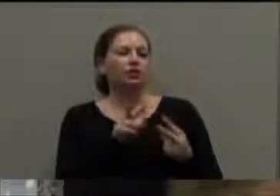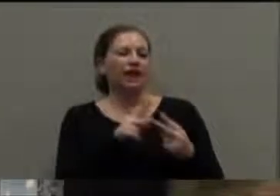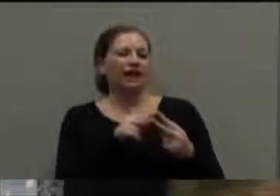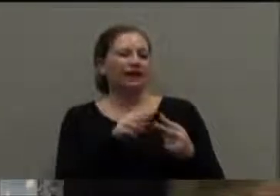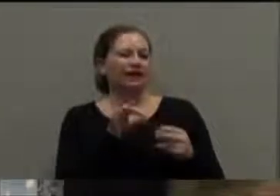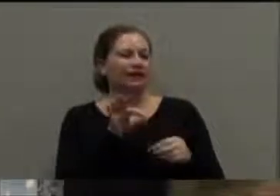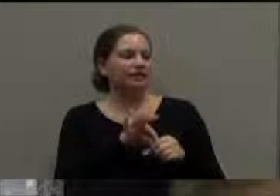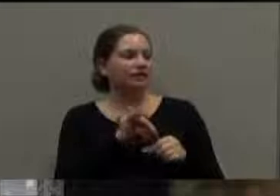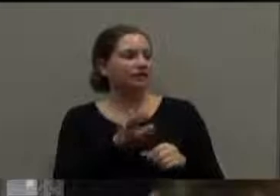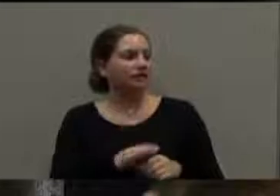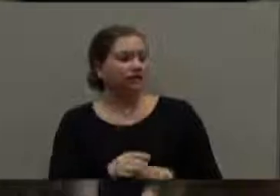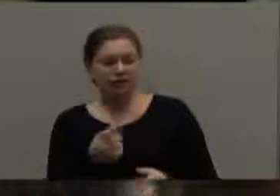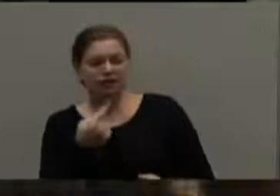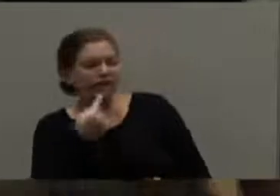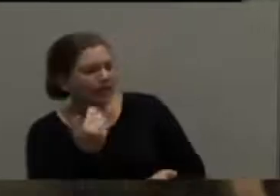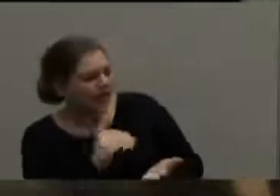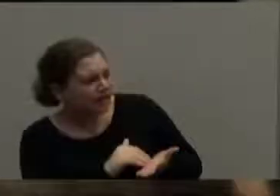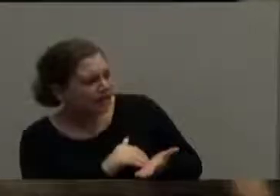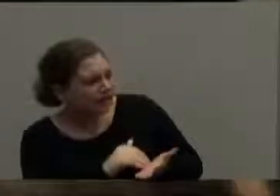I'm sorry, what was that?